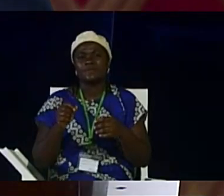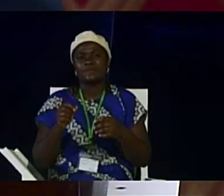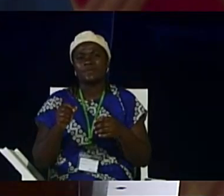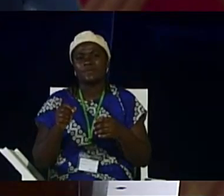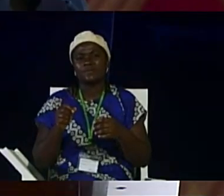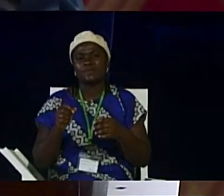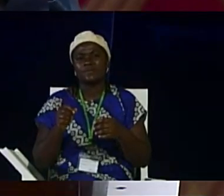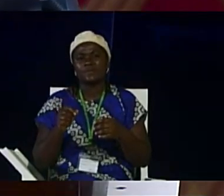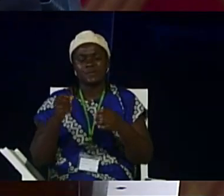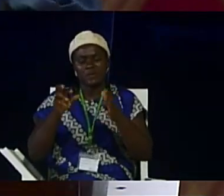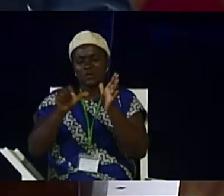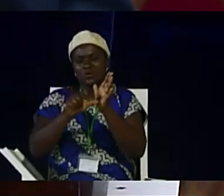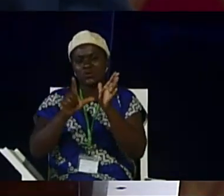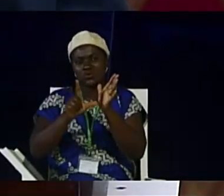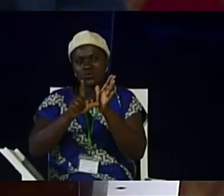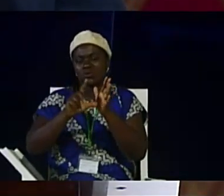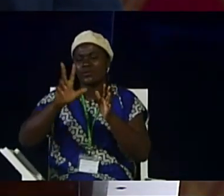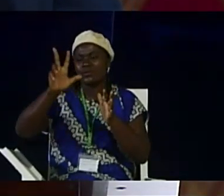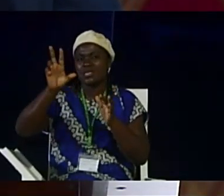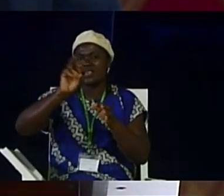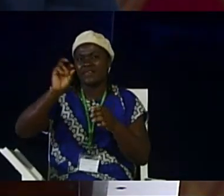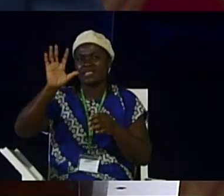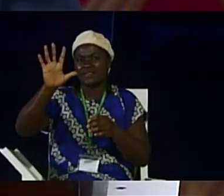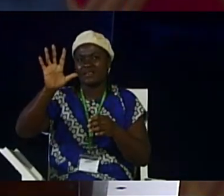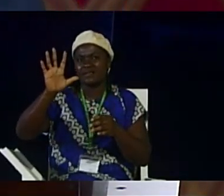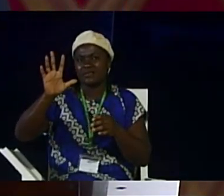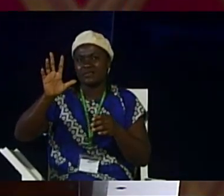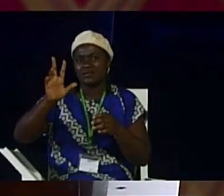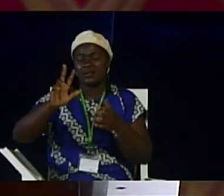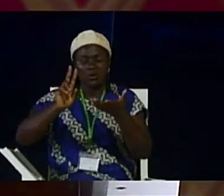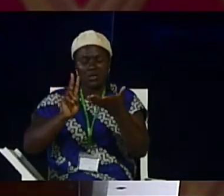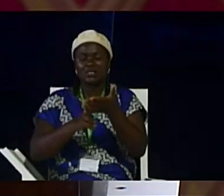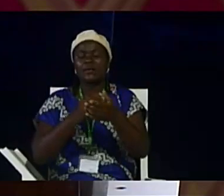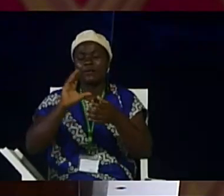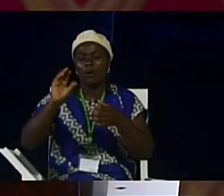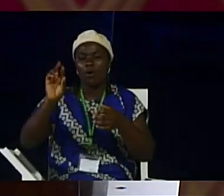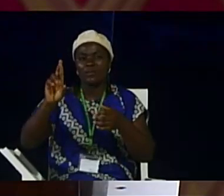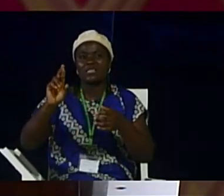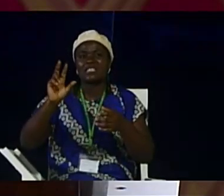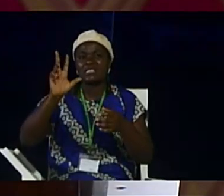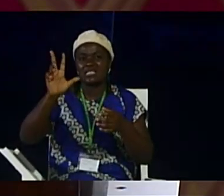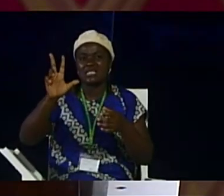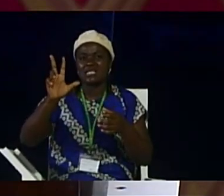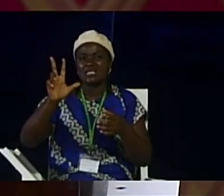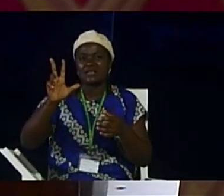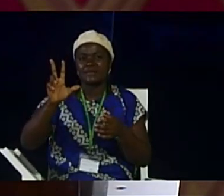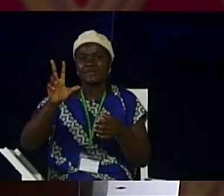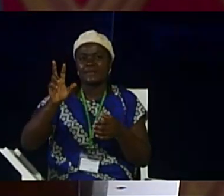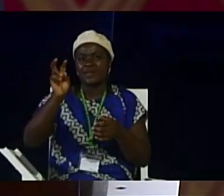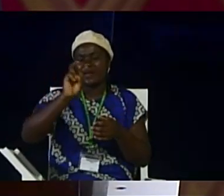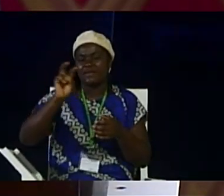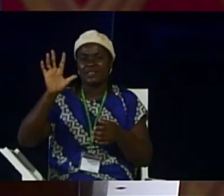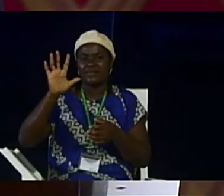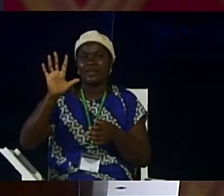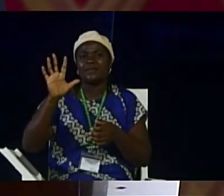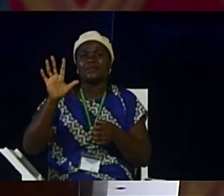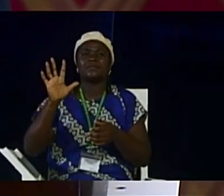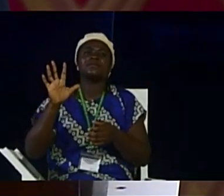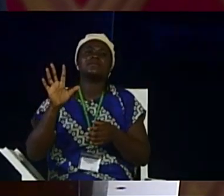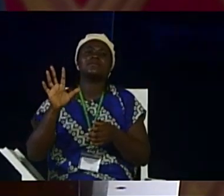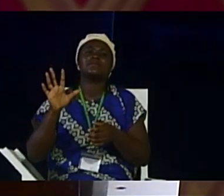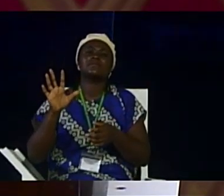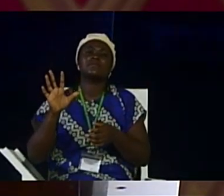number 3, verse 5. 2 Corinthians chapter number 3. Verse 5,